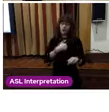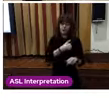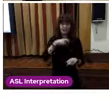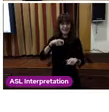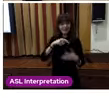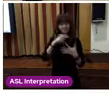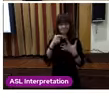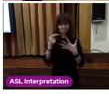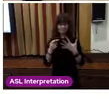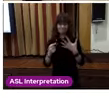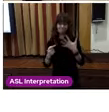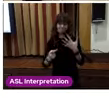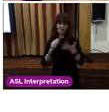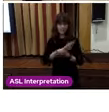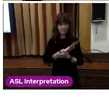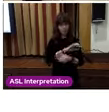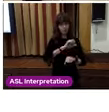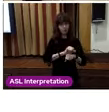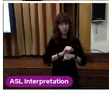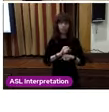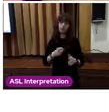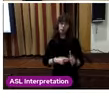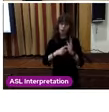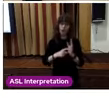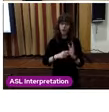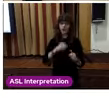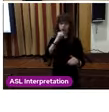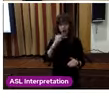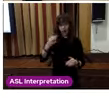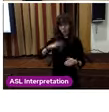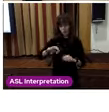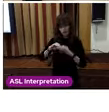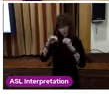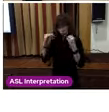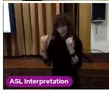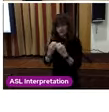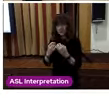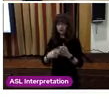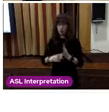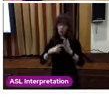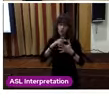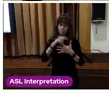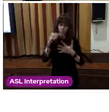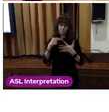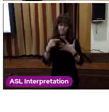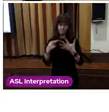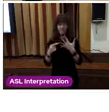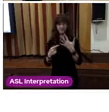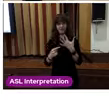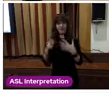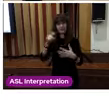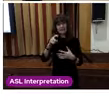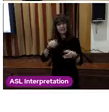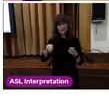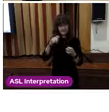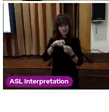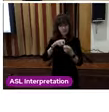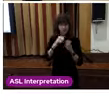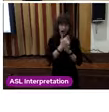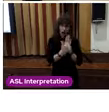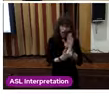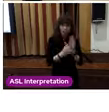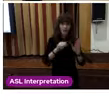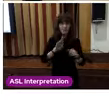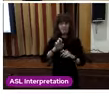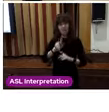nonprofit organization or some other a healthcare organization that actually has like the account and the record and the